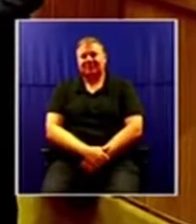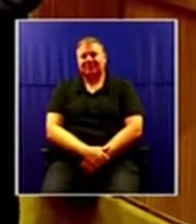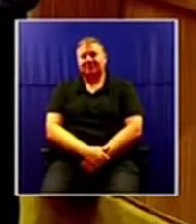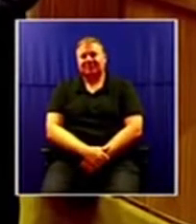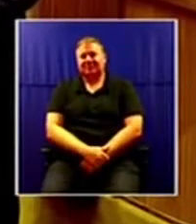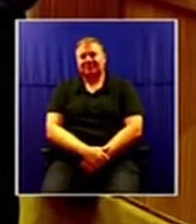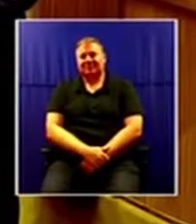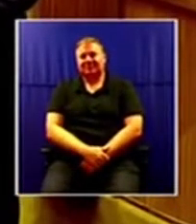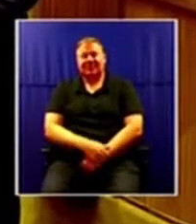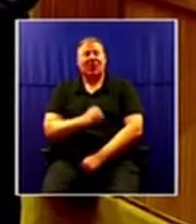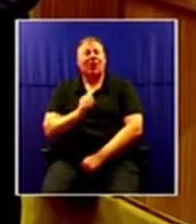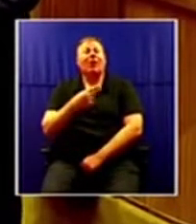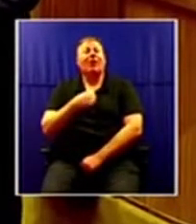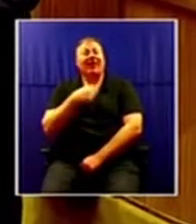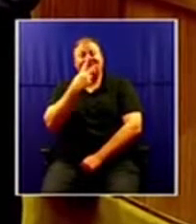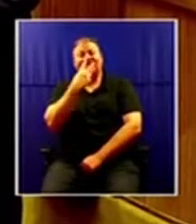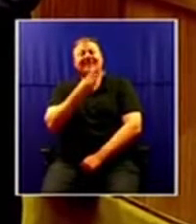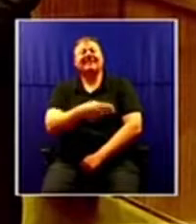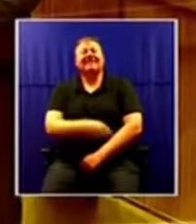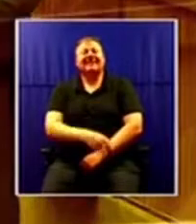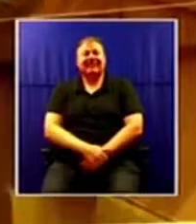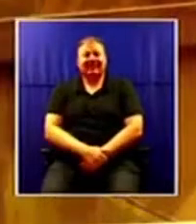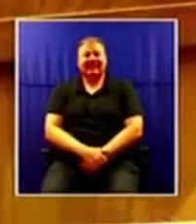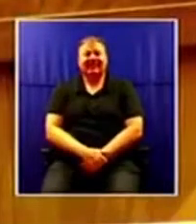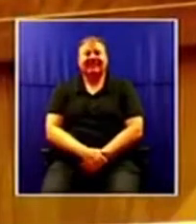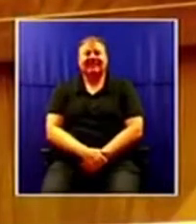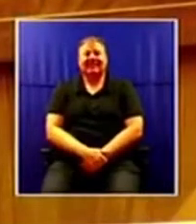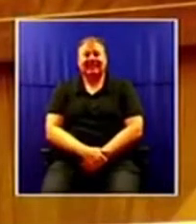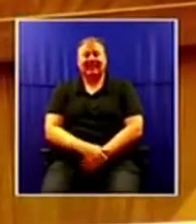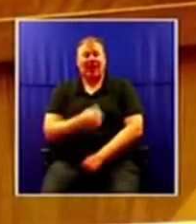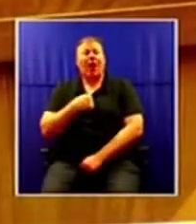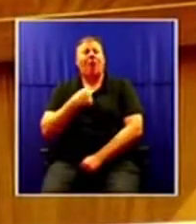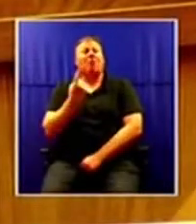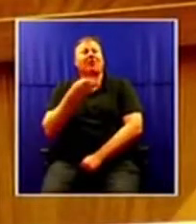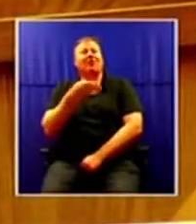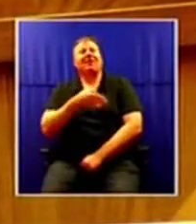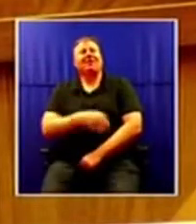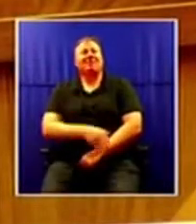Oh, I see. Because I got a jab. I